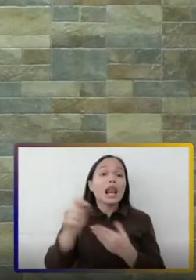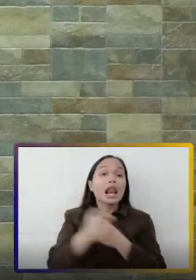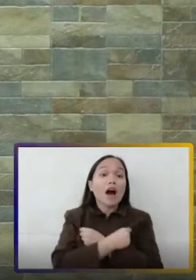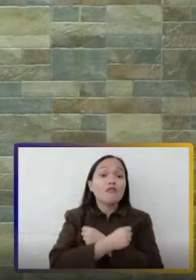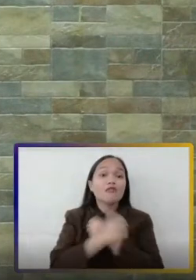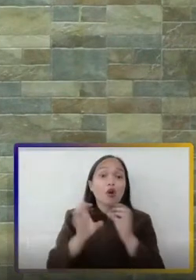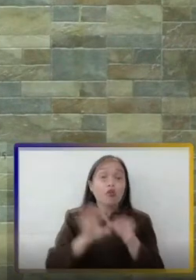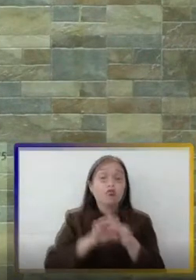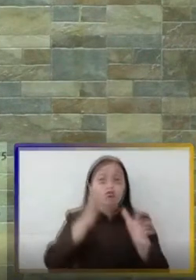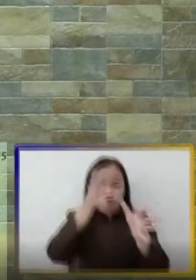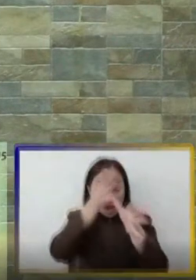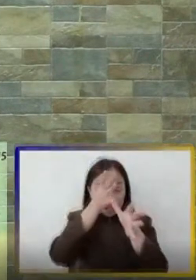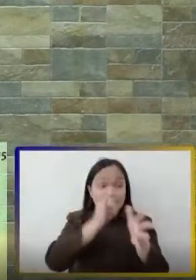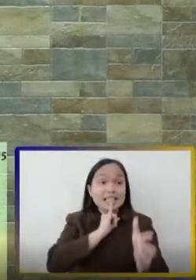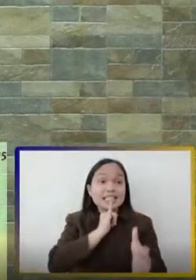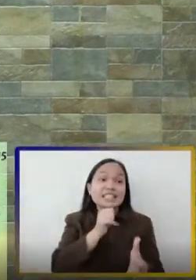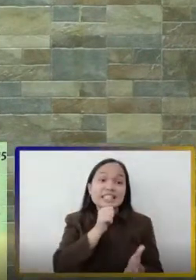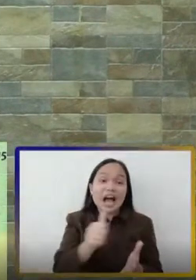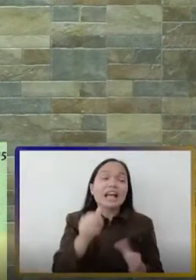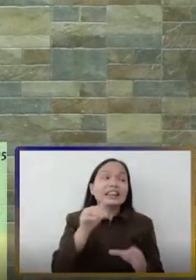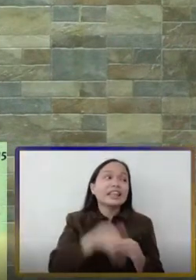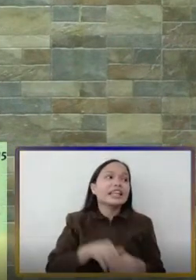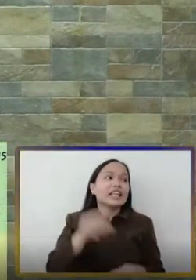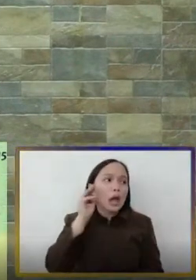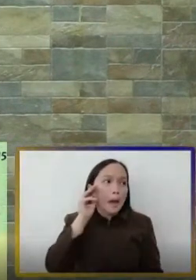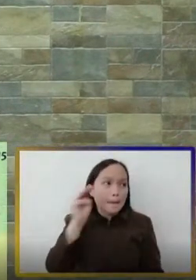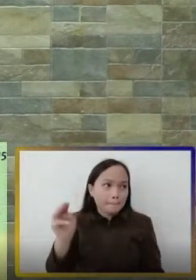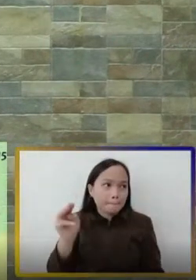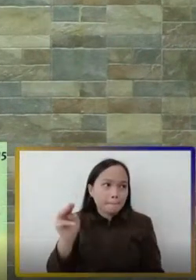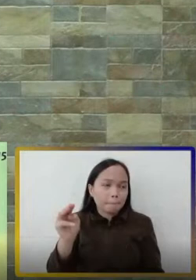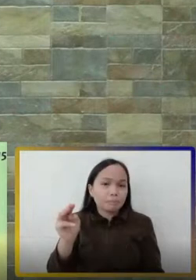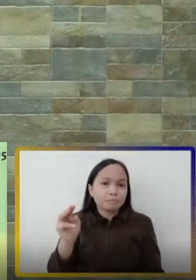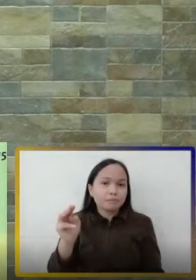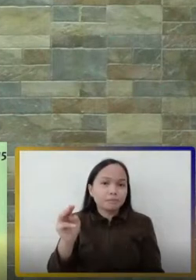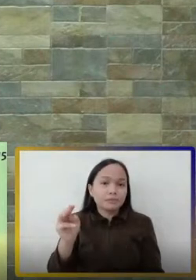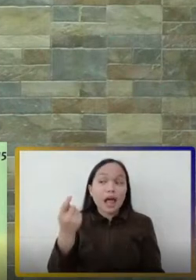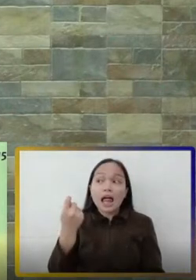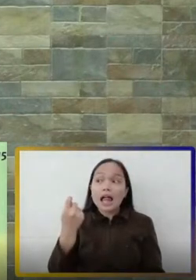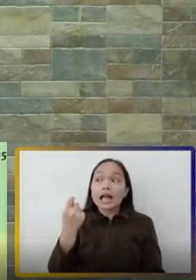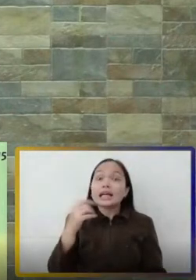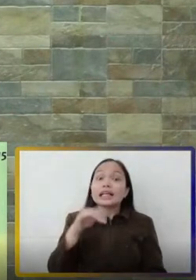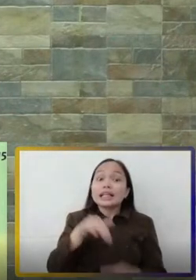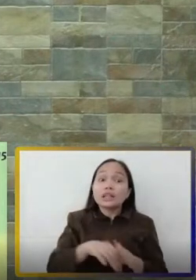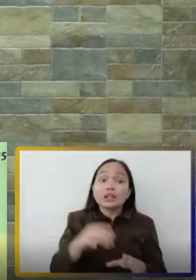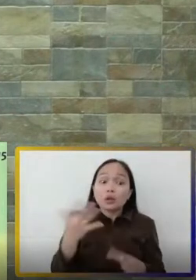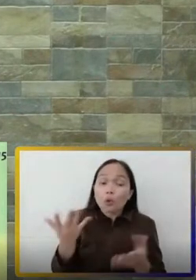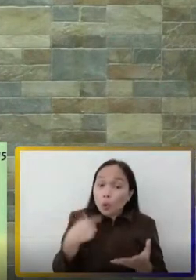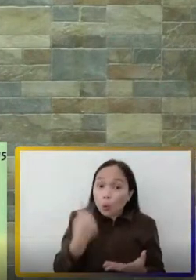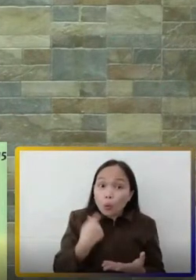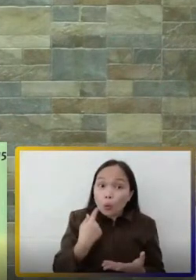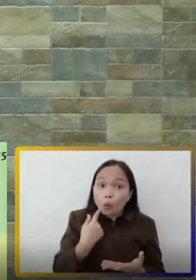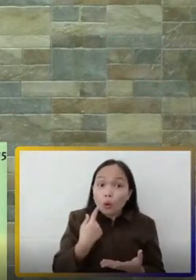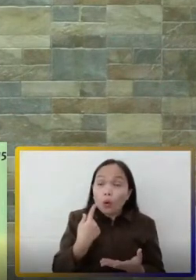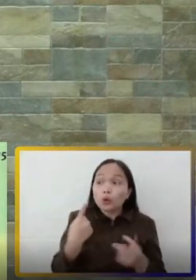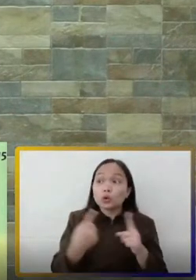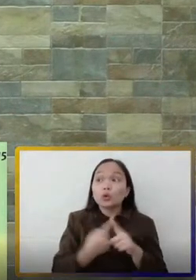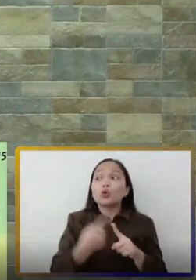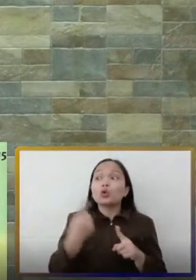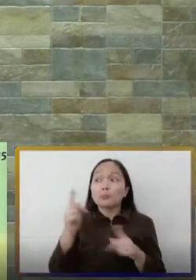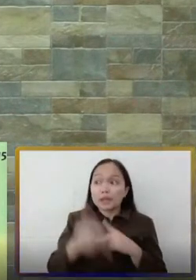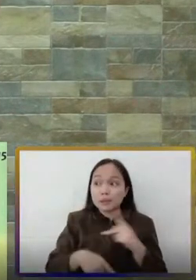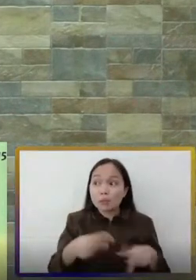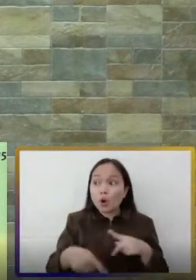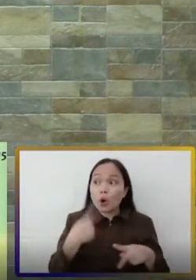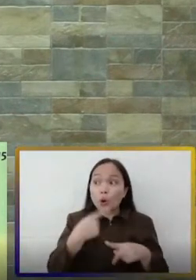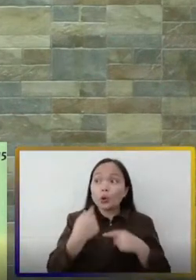the Father is not in him. It's not in whom? Those who love the